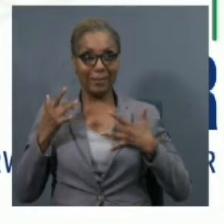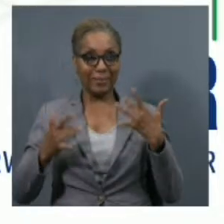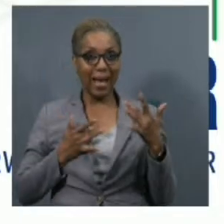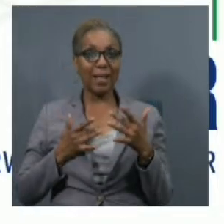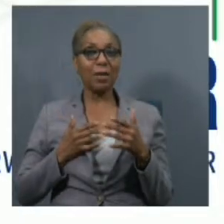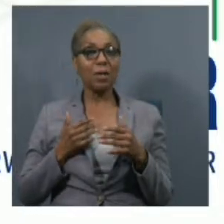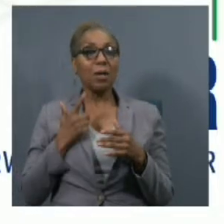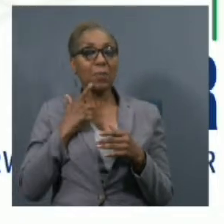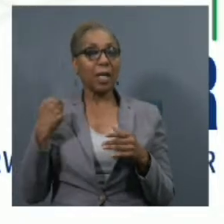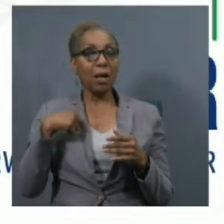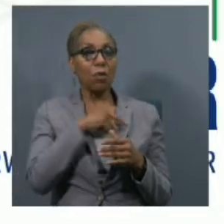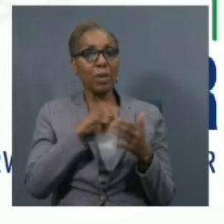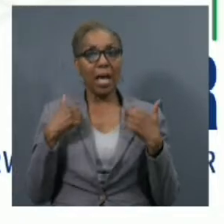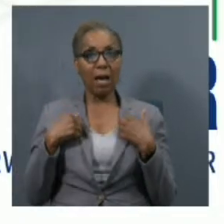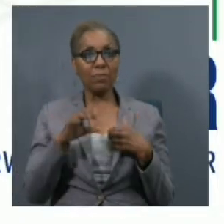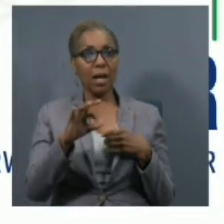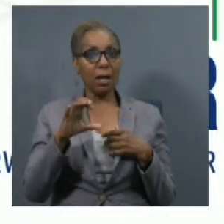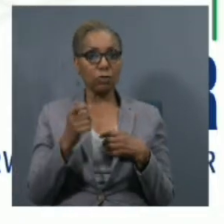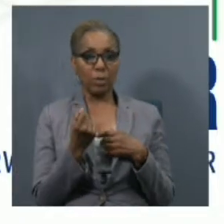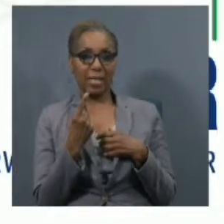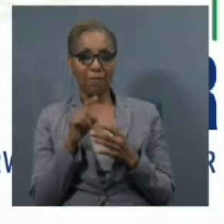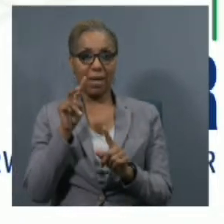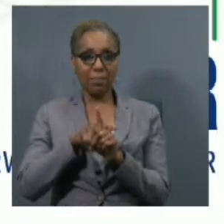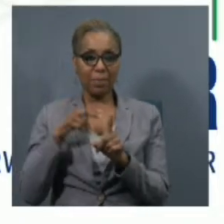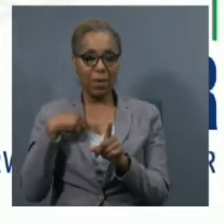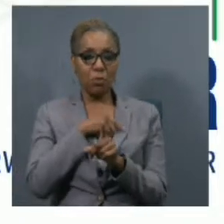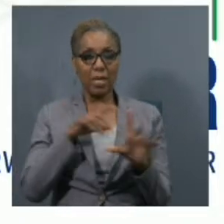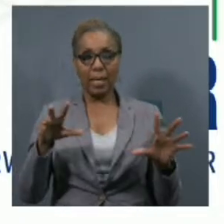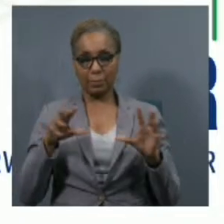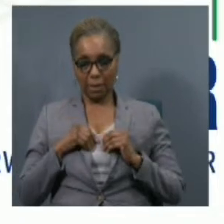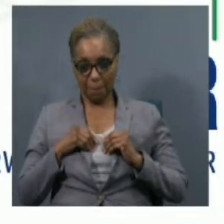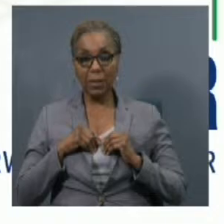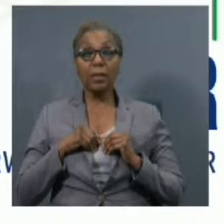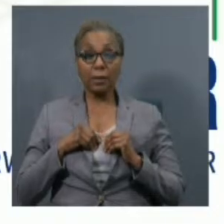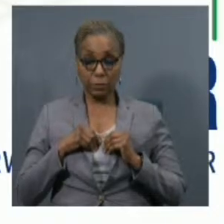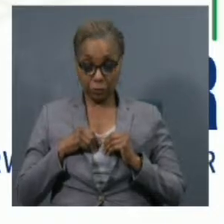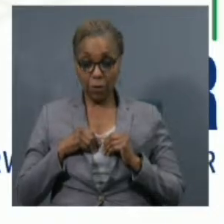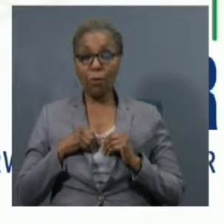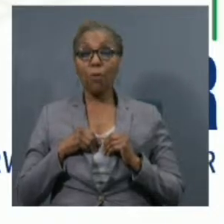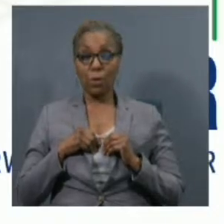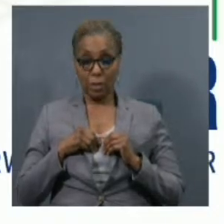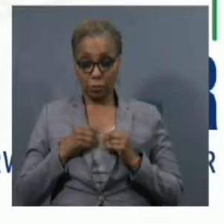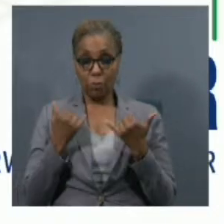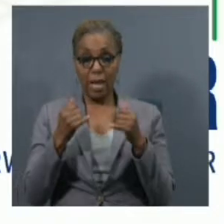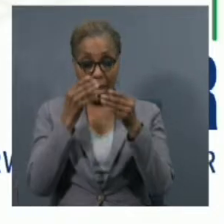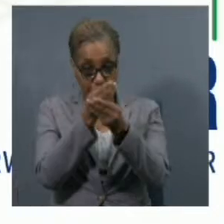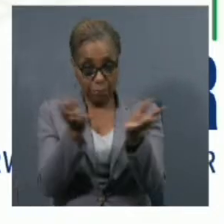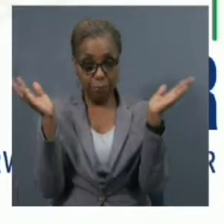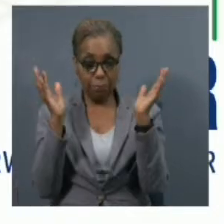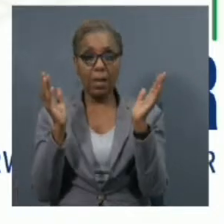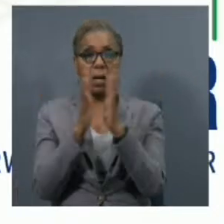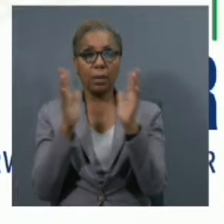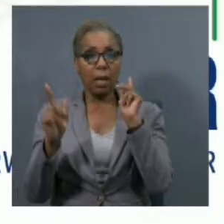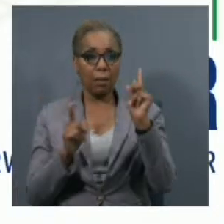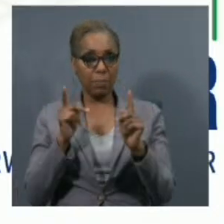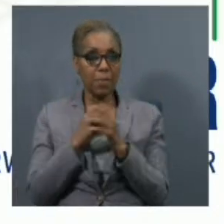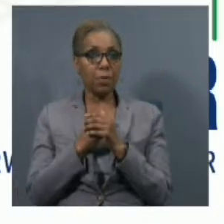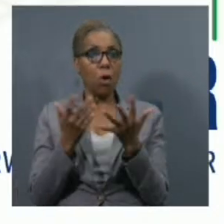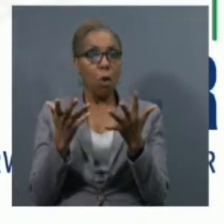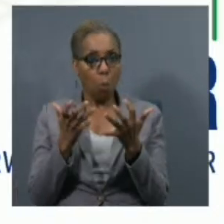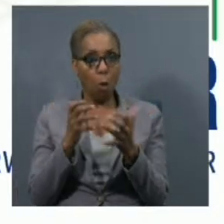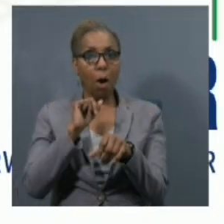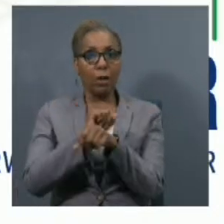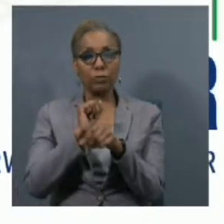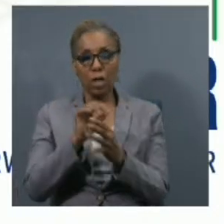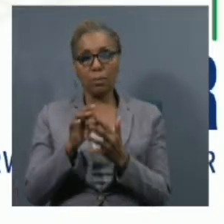had 911 applications that were accepted. So definitely the word is out that there are a lot of people who want a